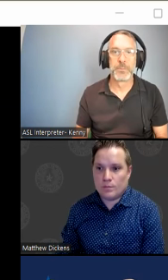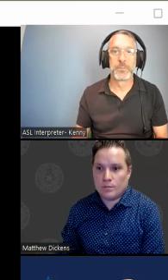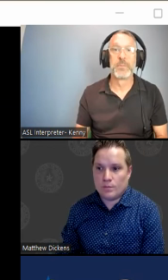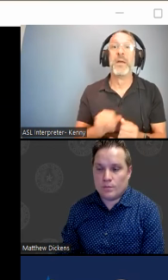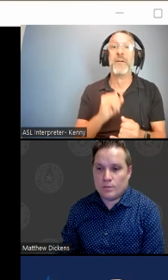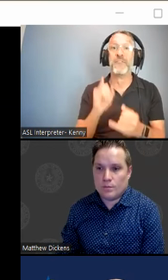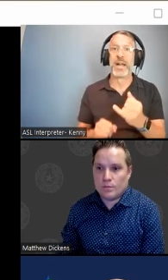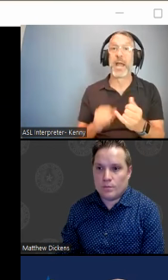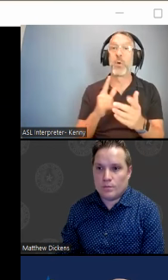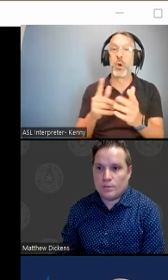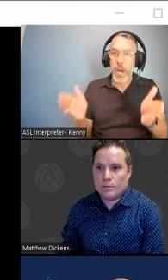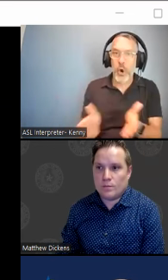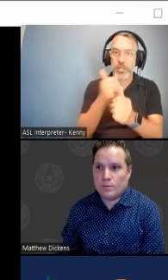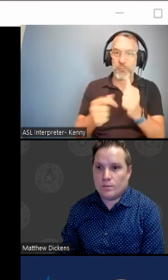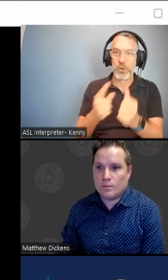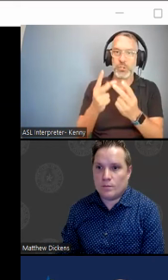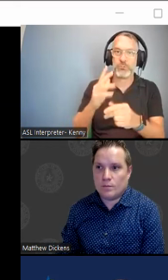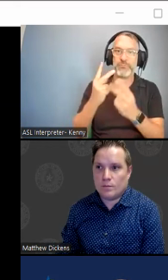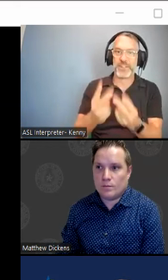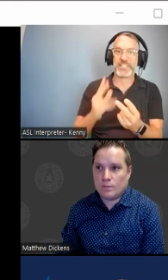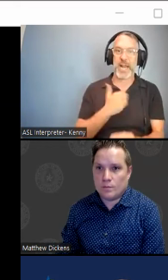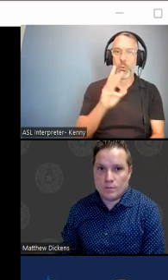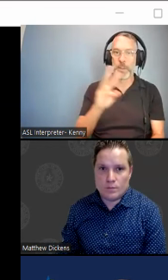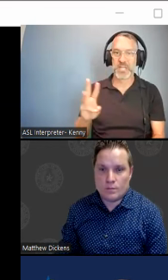Finally, I would encourage everyone to visit our website,